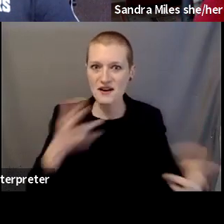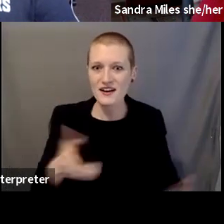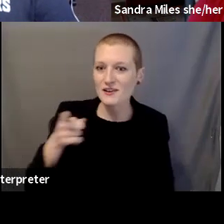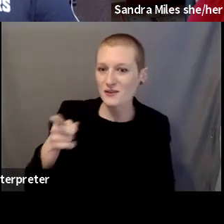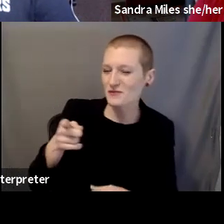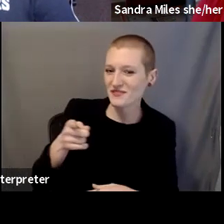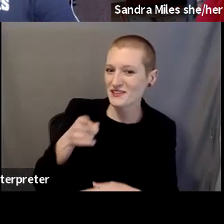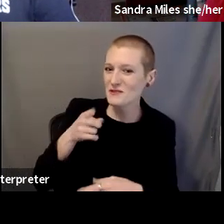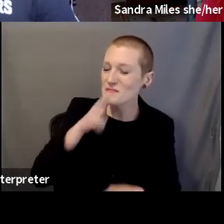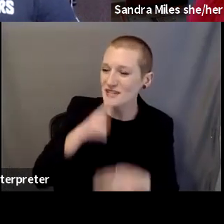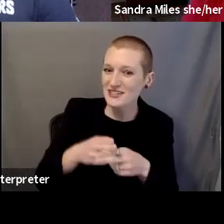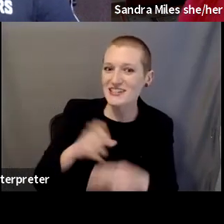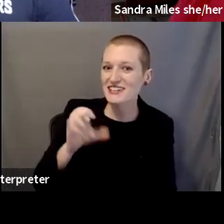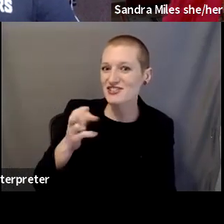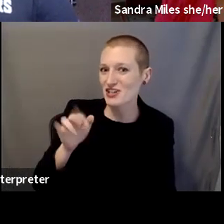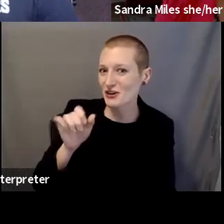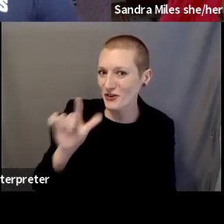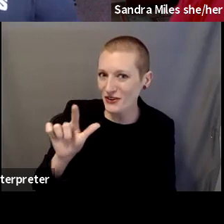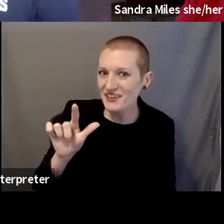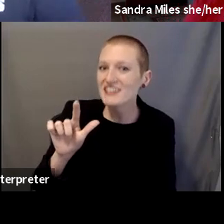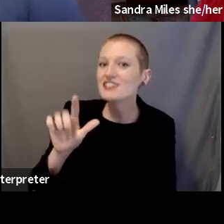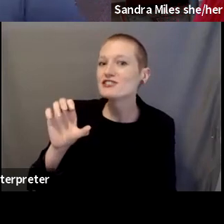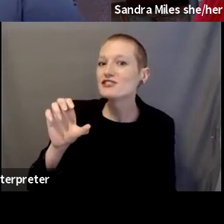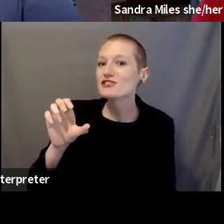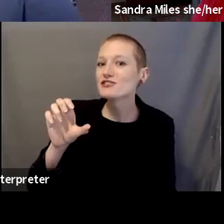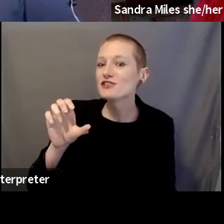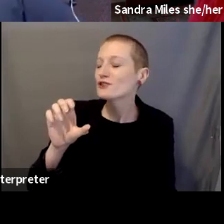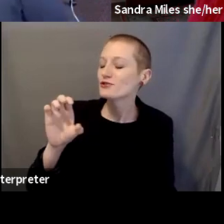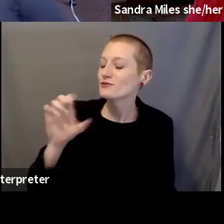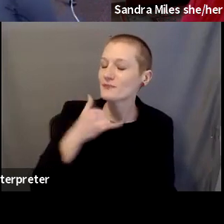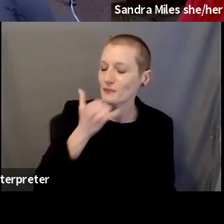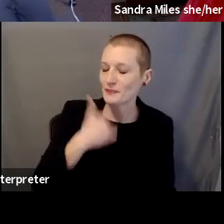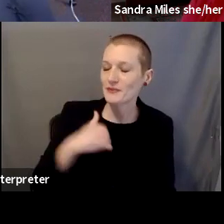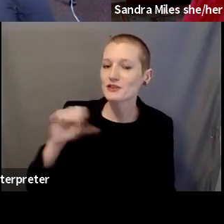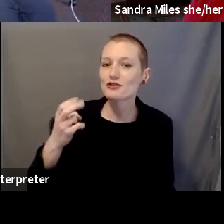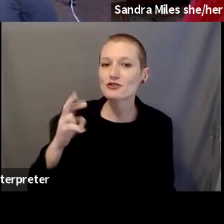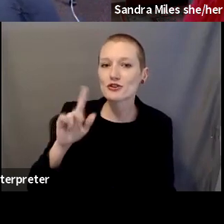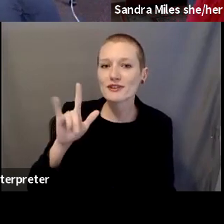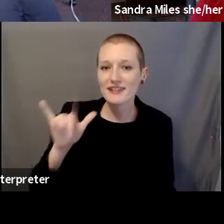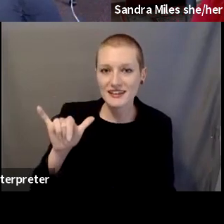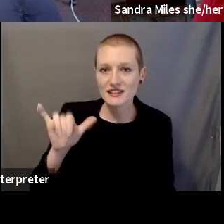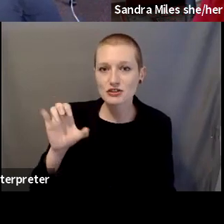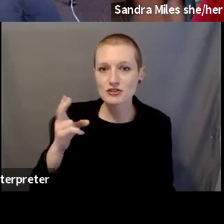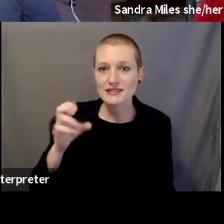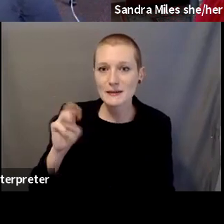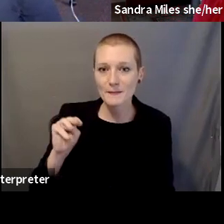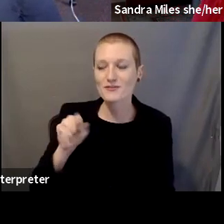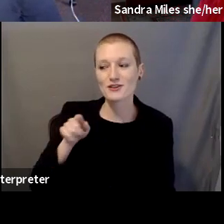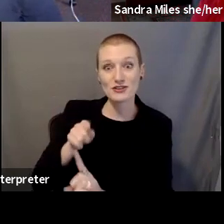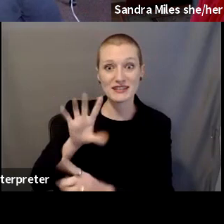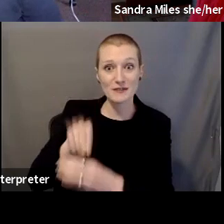sister. But not just because she's my sorority sister, but also because, as you said, she blazed that trail that